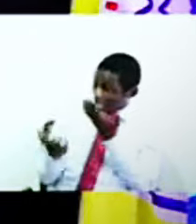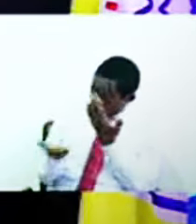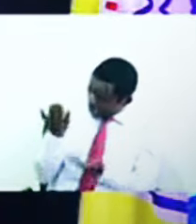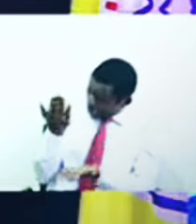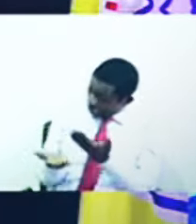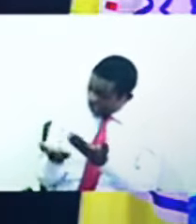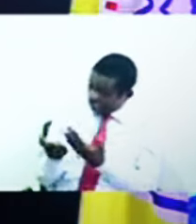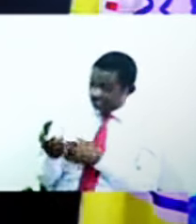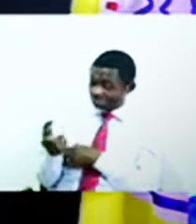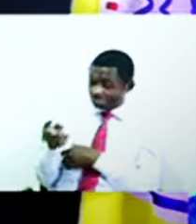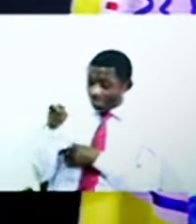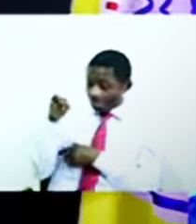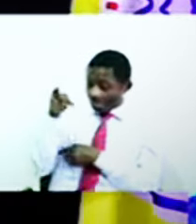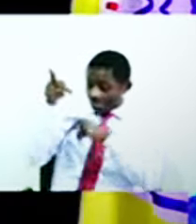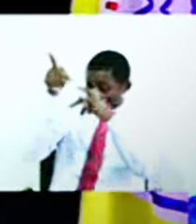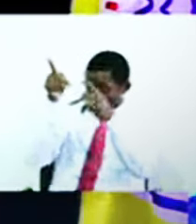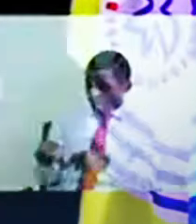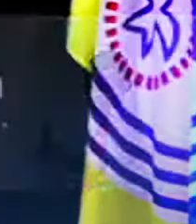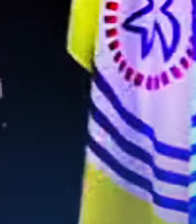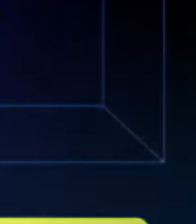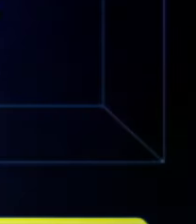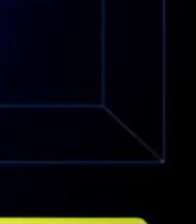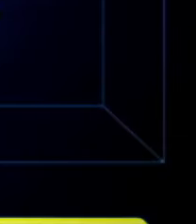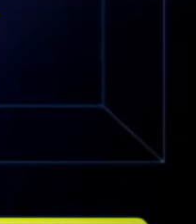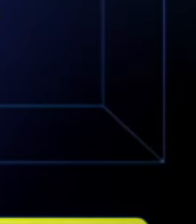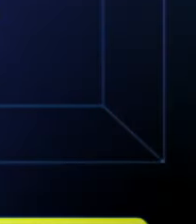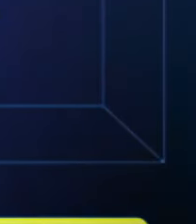of the law. There is